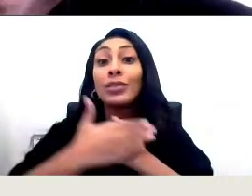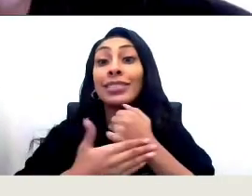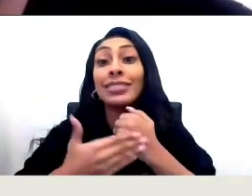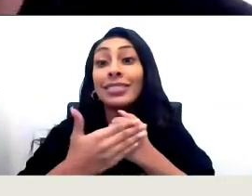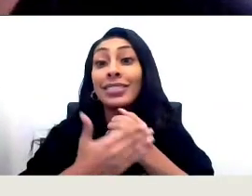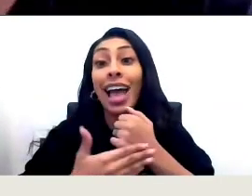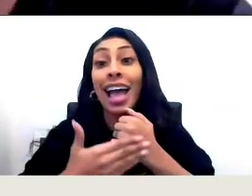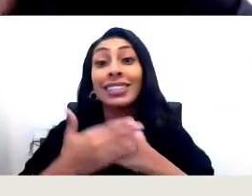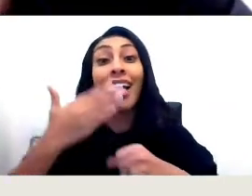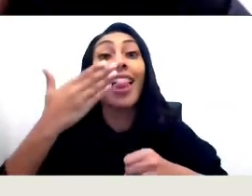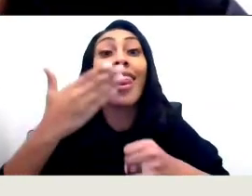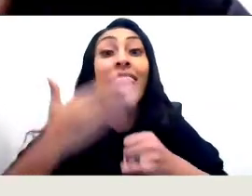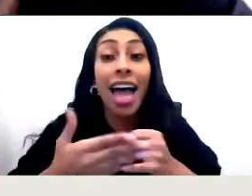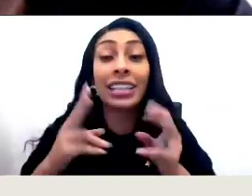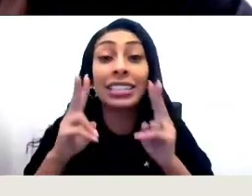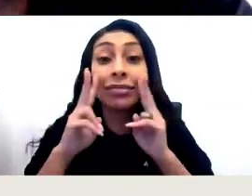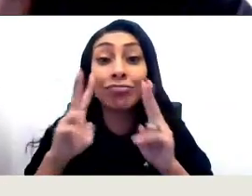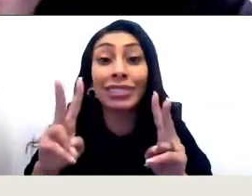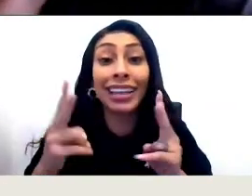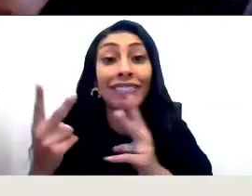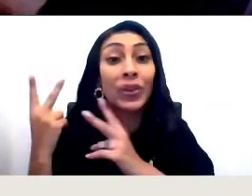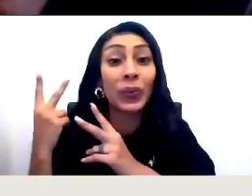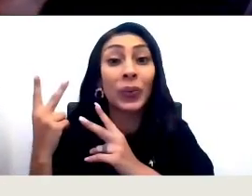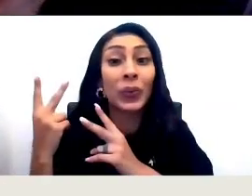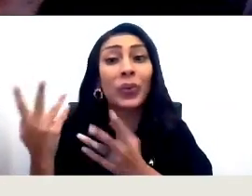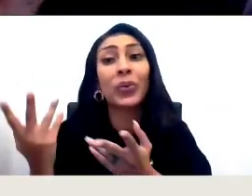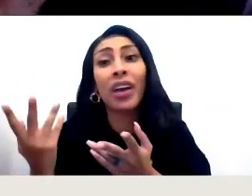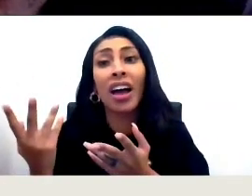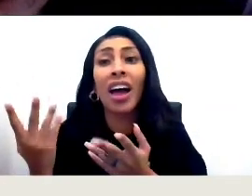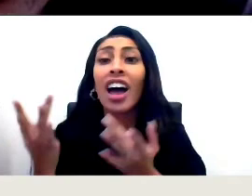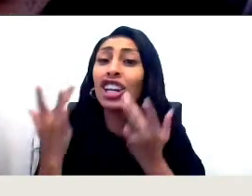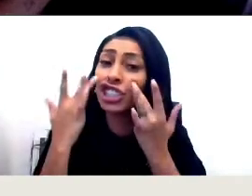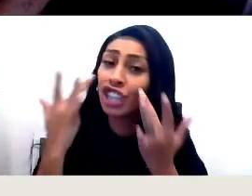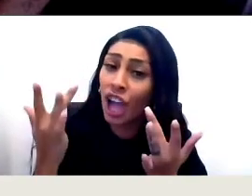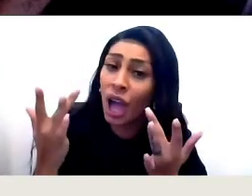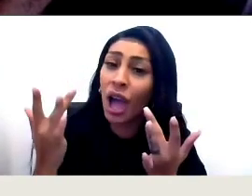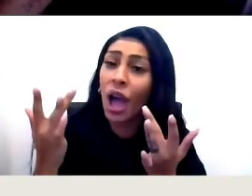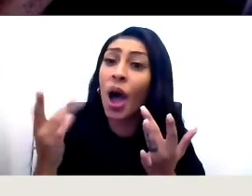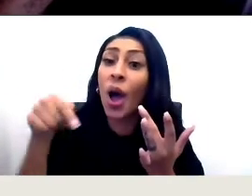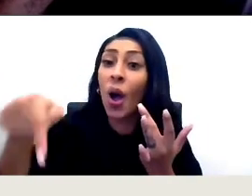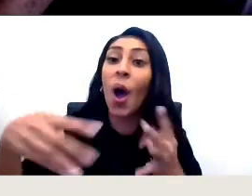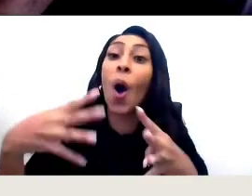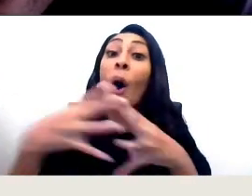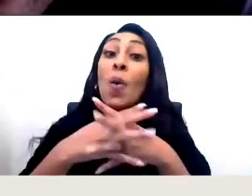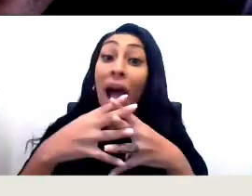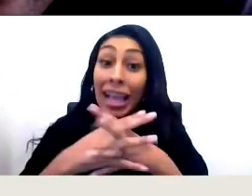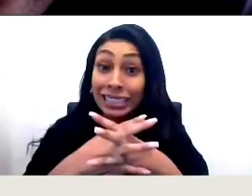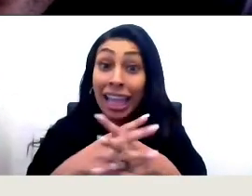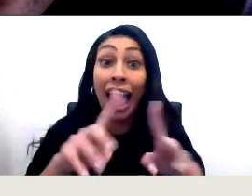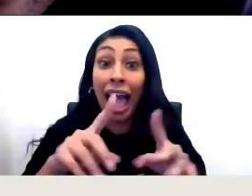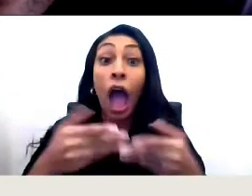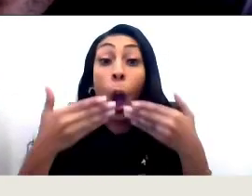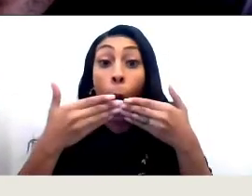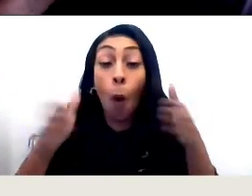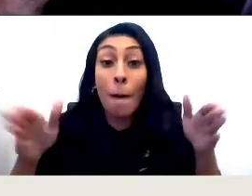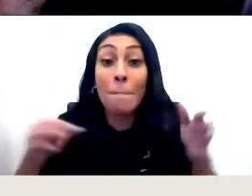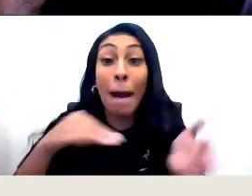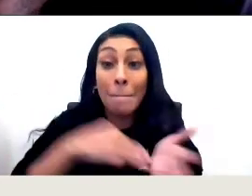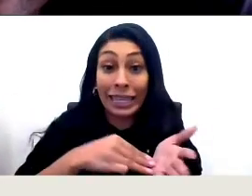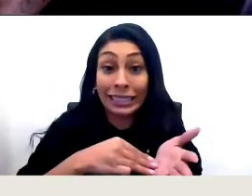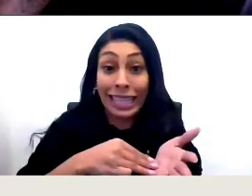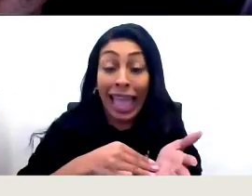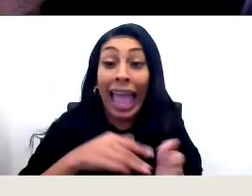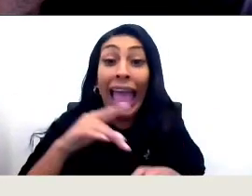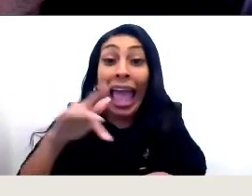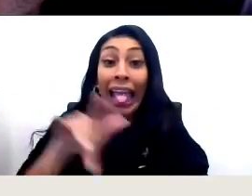God. Just before the last preview was announced. So we thought, are we going to have a show? And they said, it's going to come in effect on Wednesday. So we opened the show on Monday, played